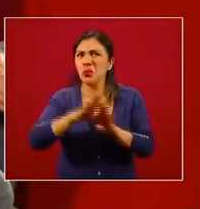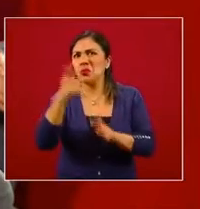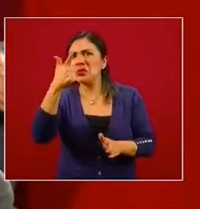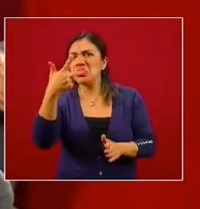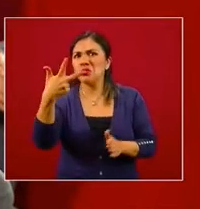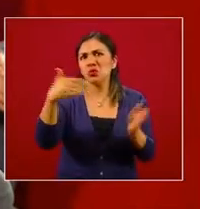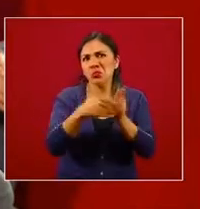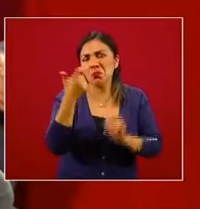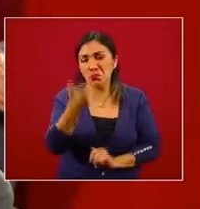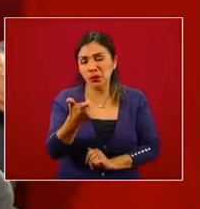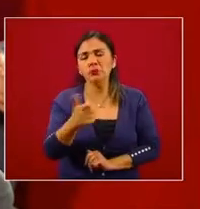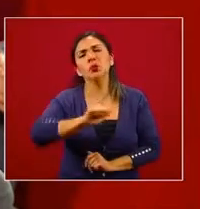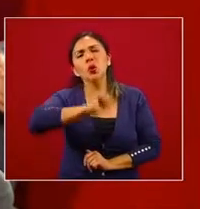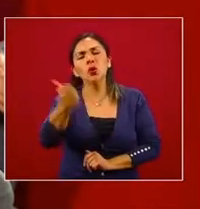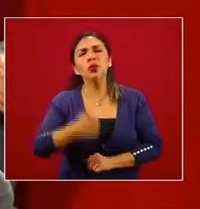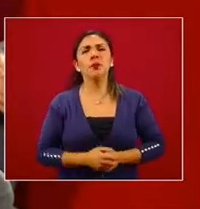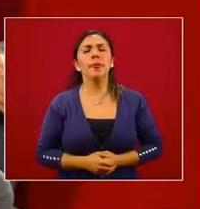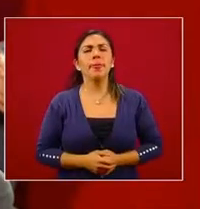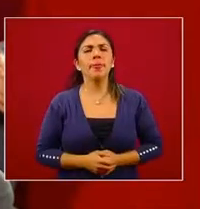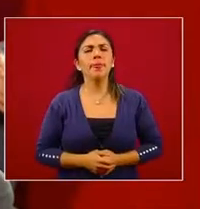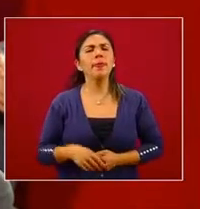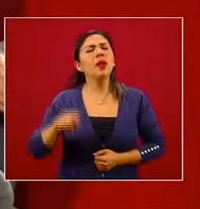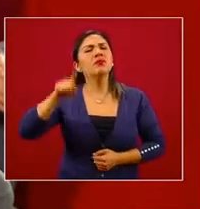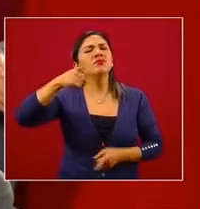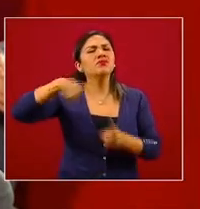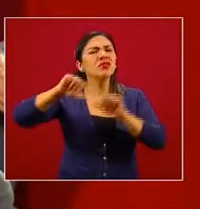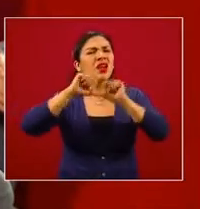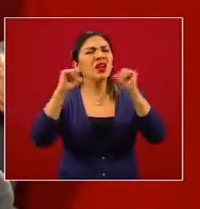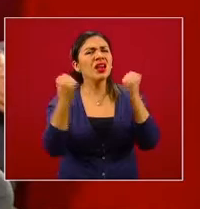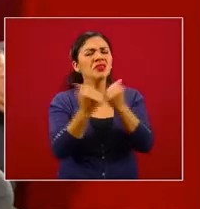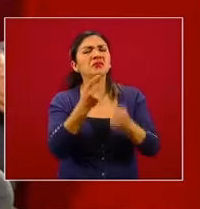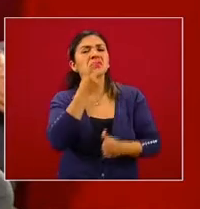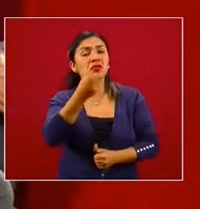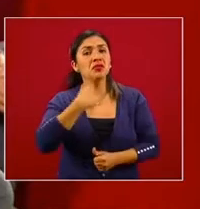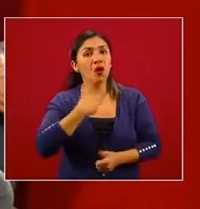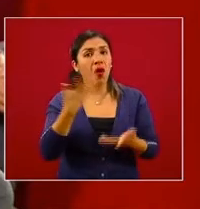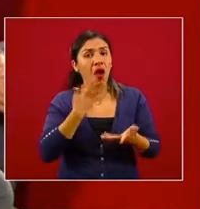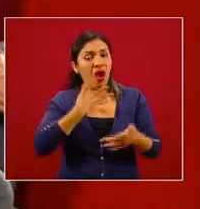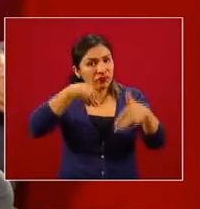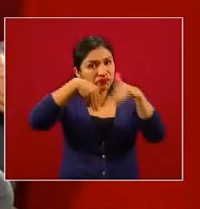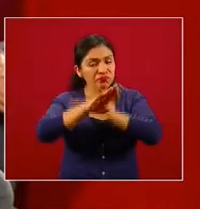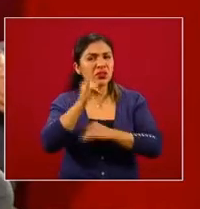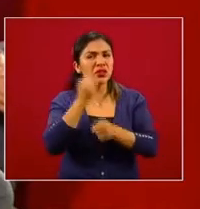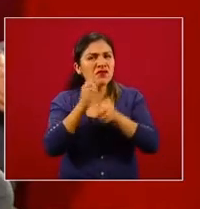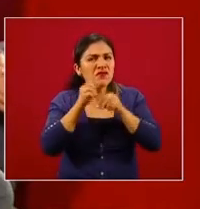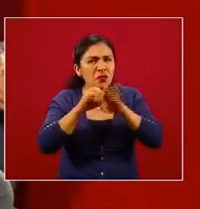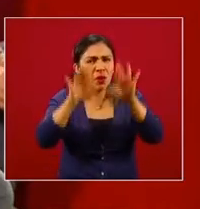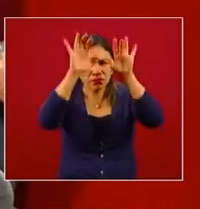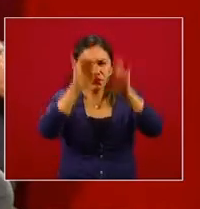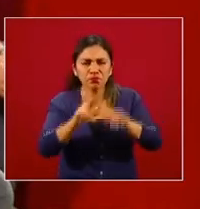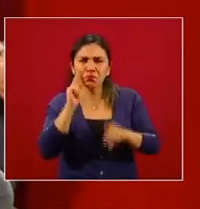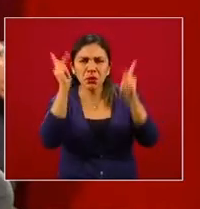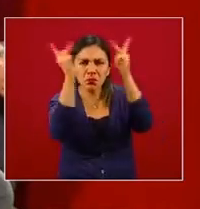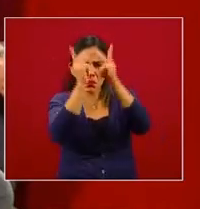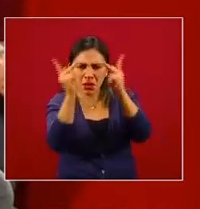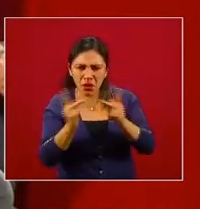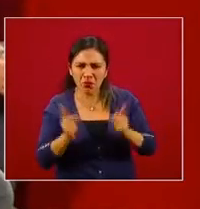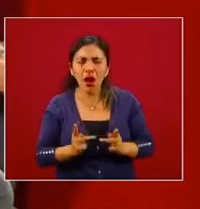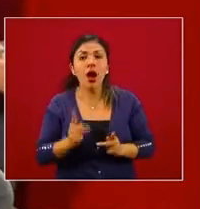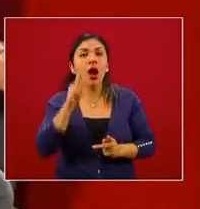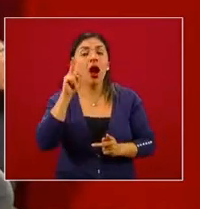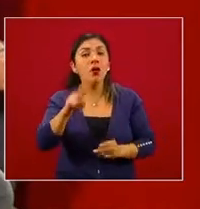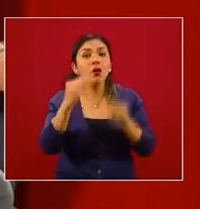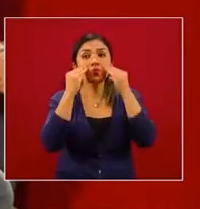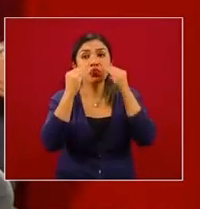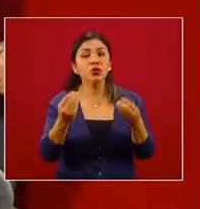have Mexicans Against Corruption, and they have reported that there was a database of